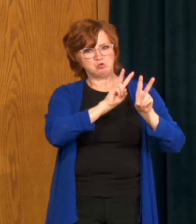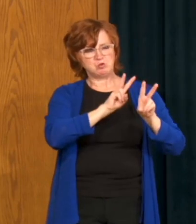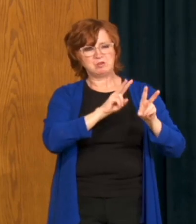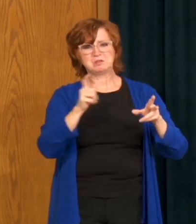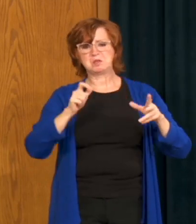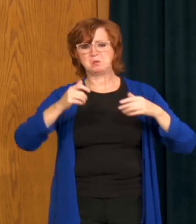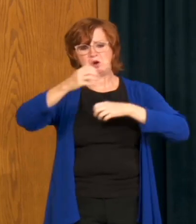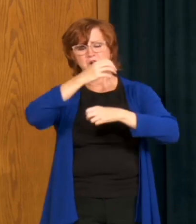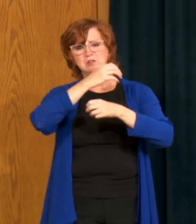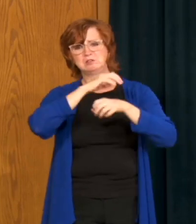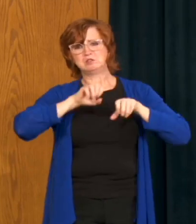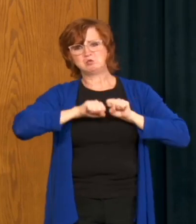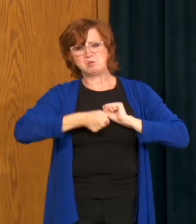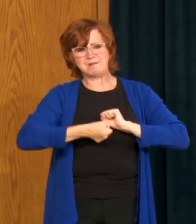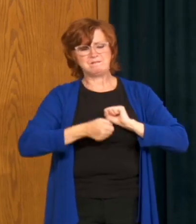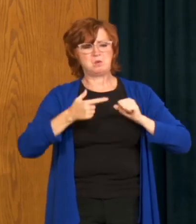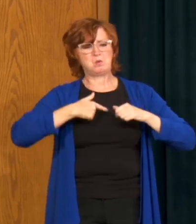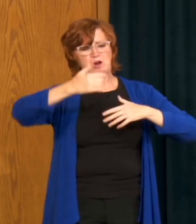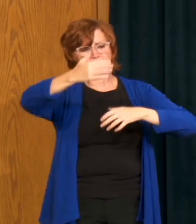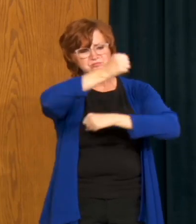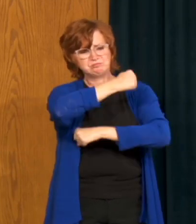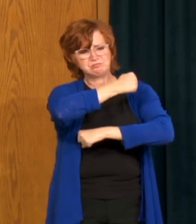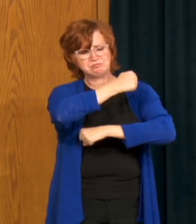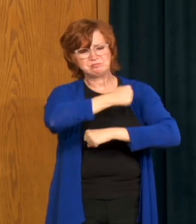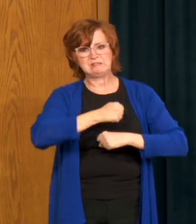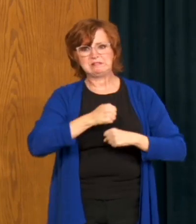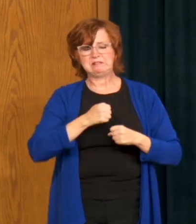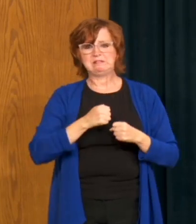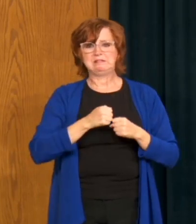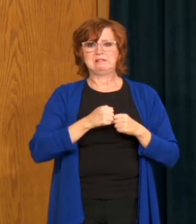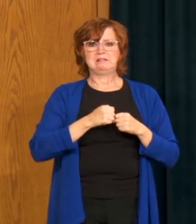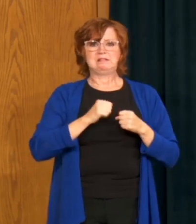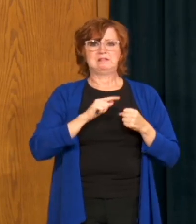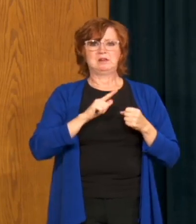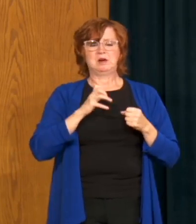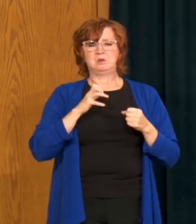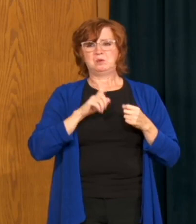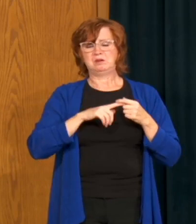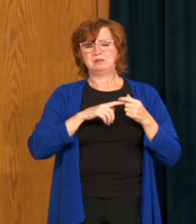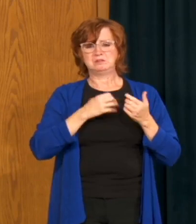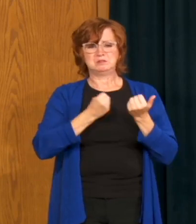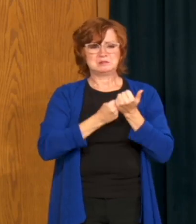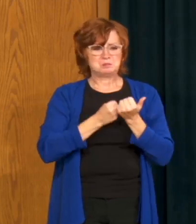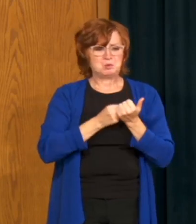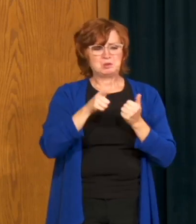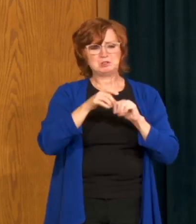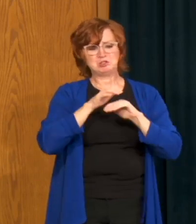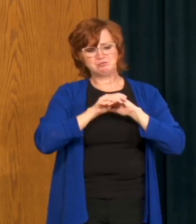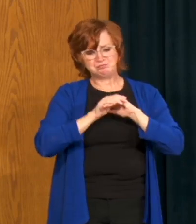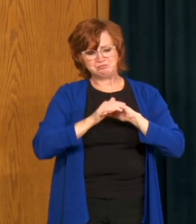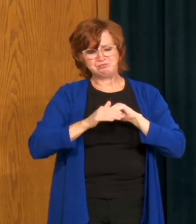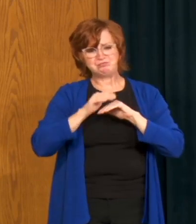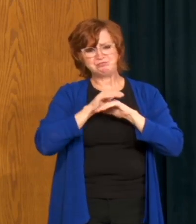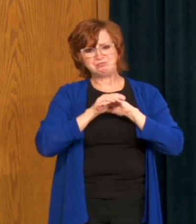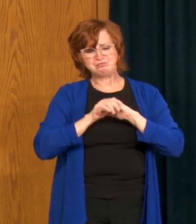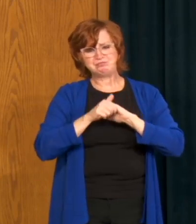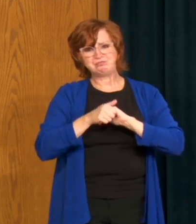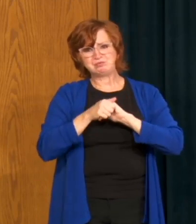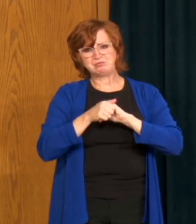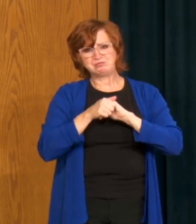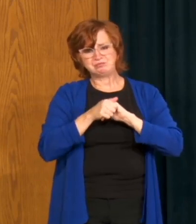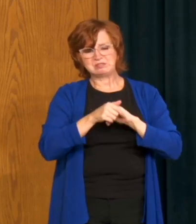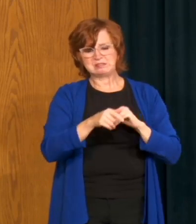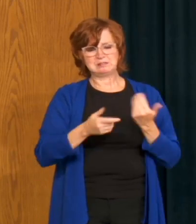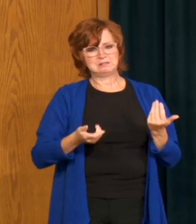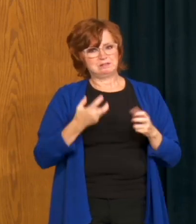comfort someone who's lost a loved one, transmission happens. It's hard to stay away and attend virtually. Even if you